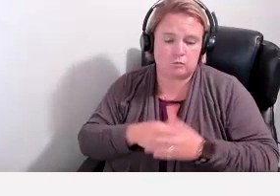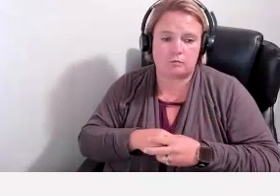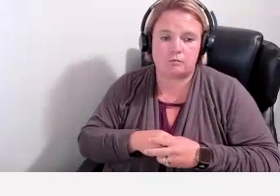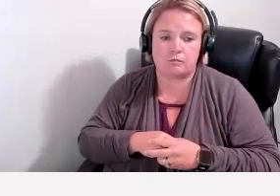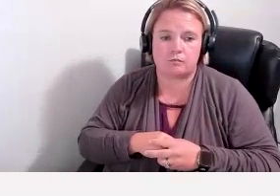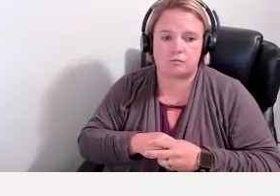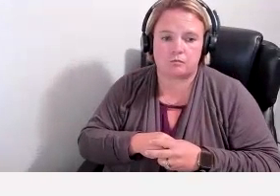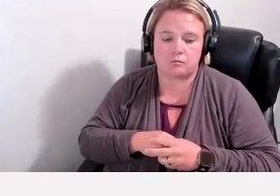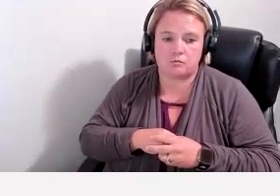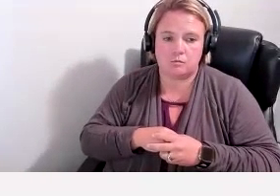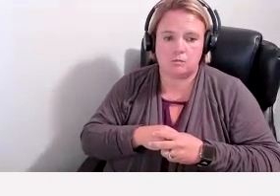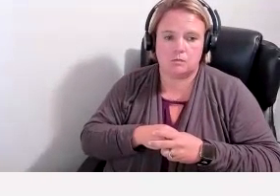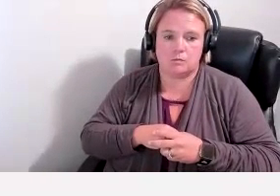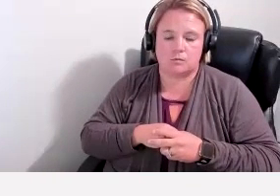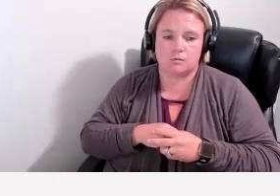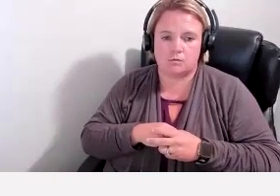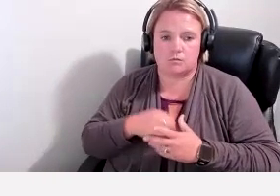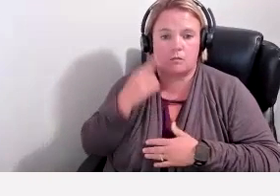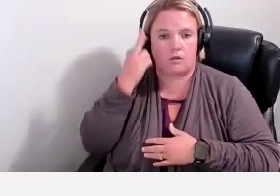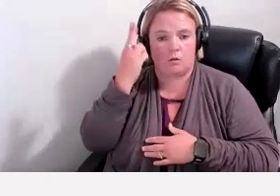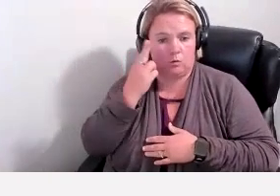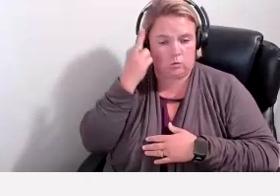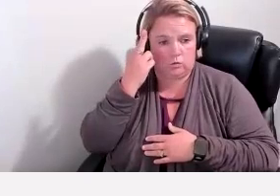The reason that we chose